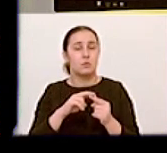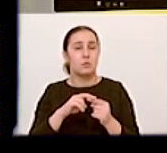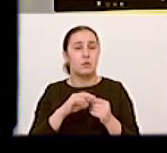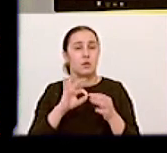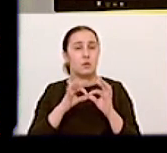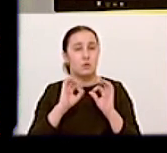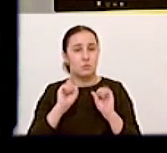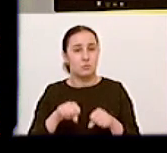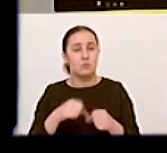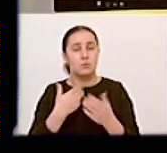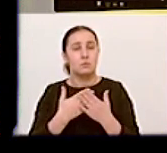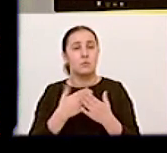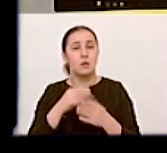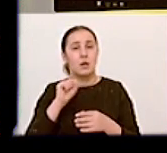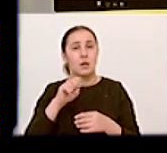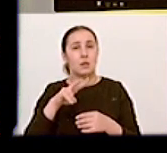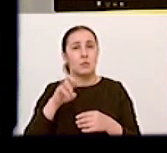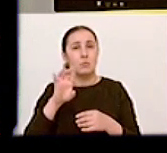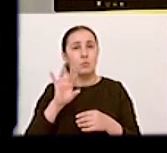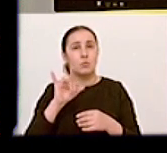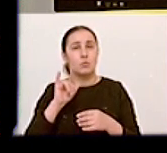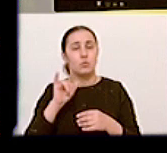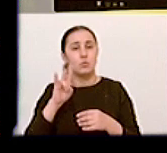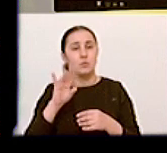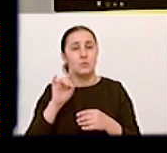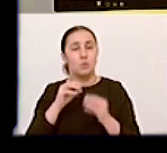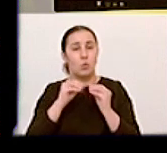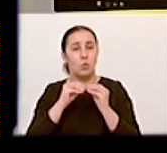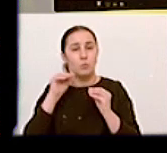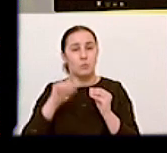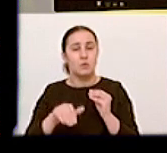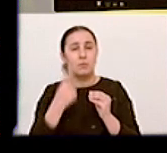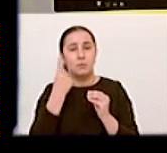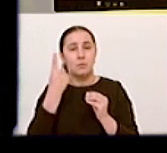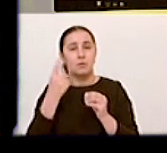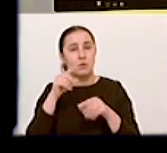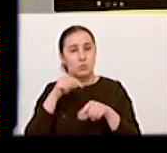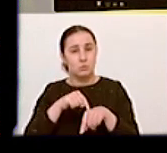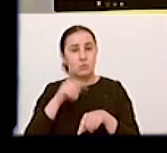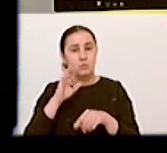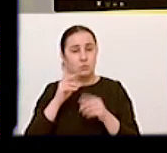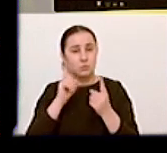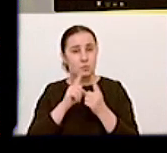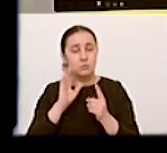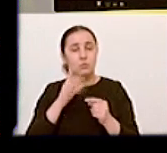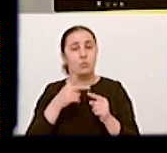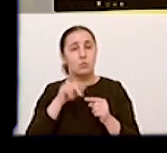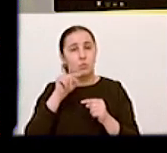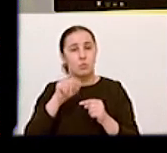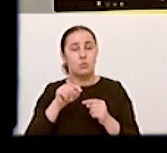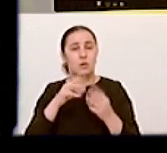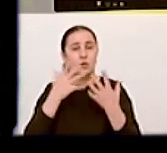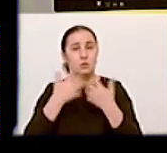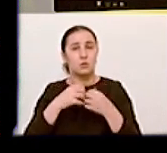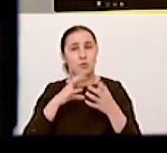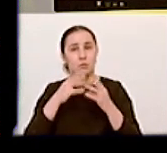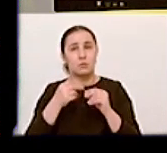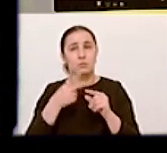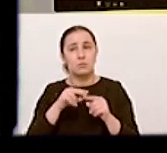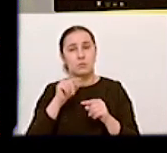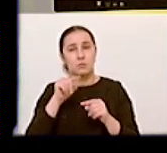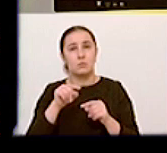mumkin. Masalan, albinizm kasalligi 10 mingta odamdan bittasida uchraydi deyish uchun u hisob-kitob, mana